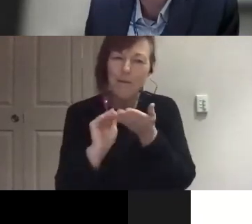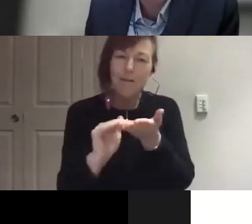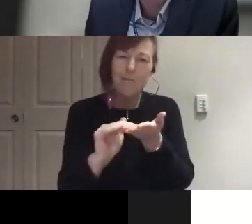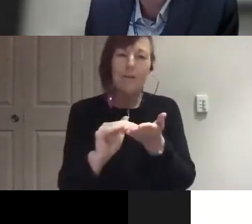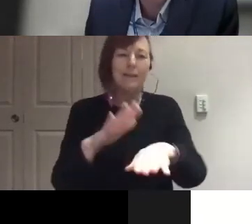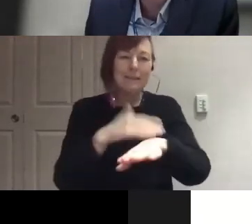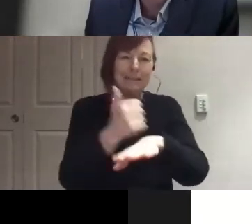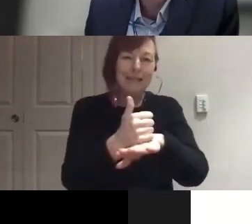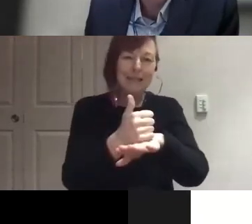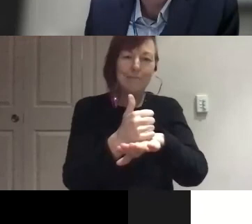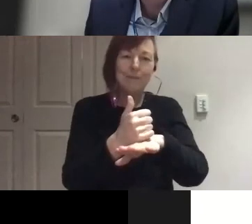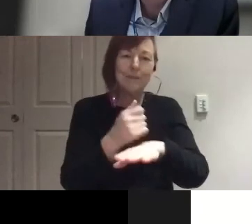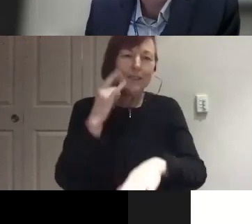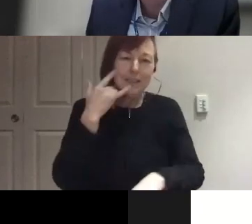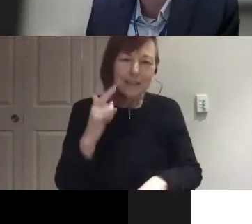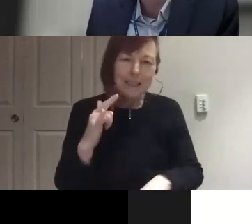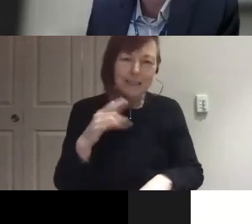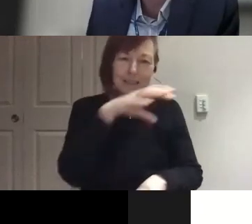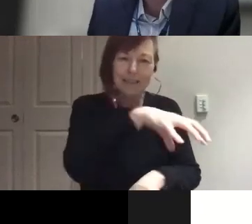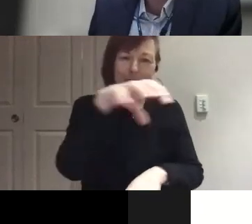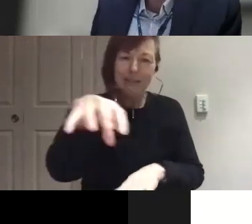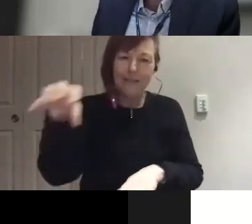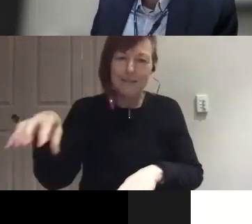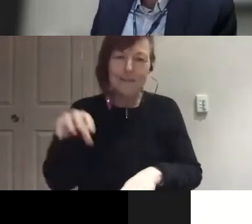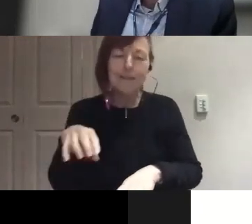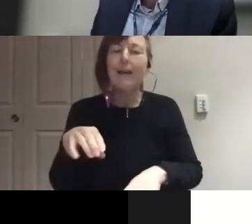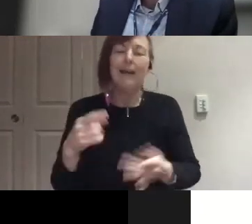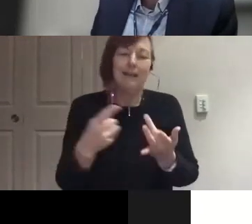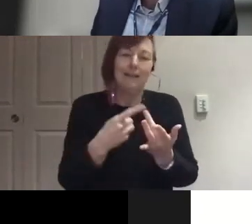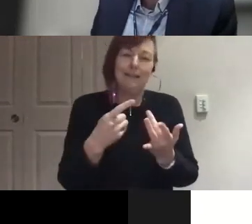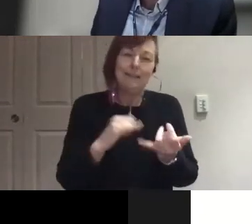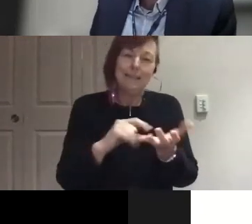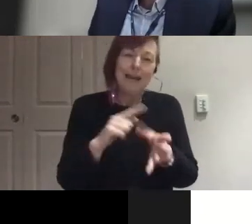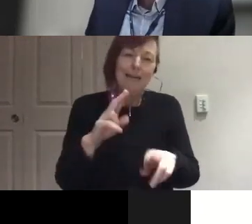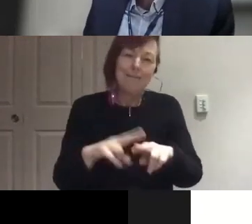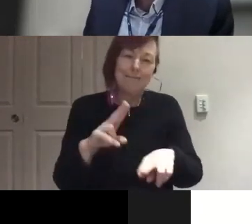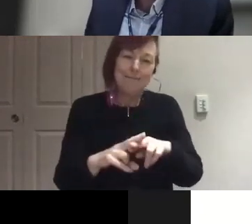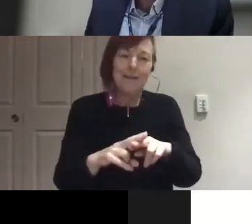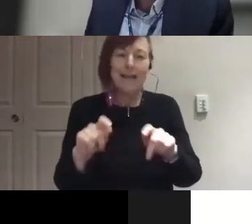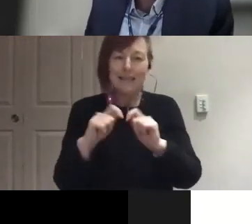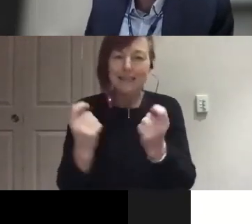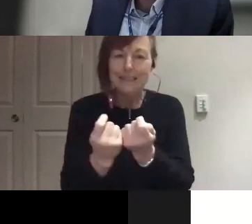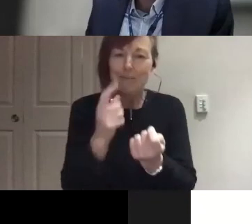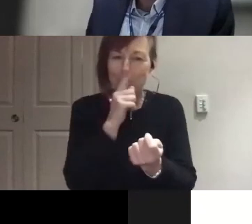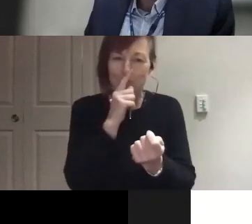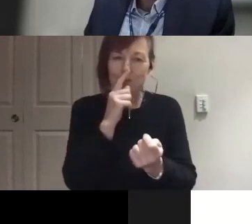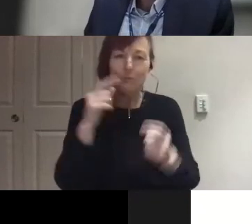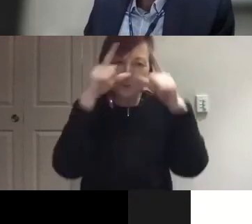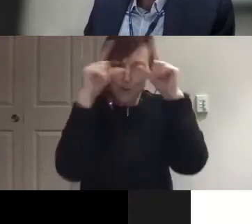in mobilising the additional resources during the course of the last few days. As we said